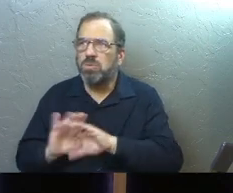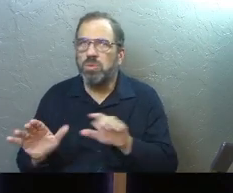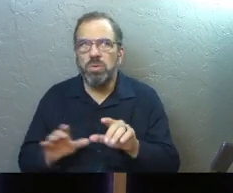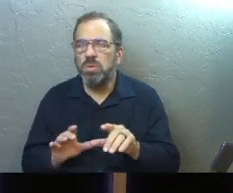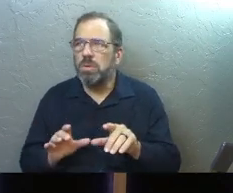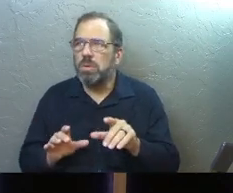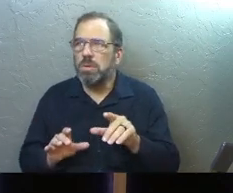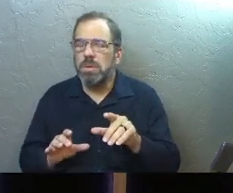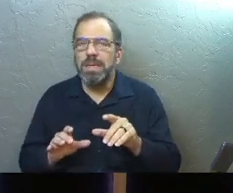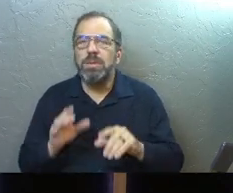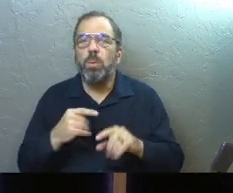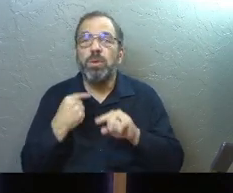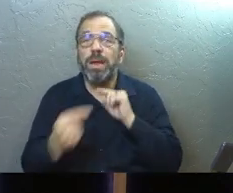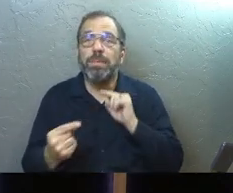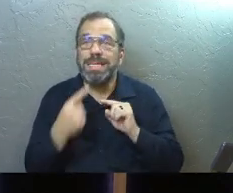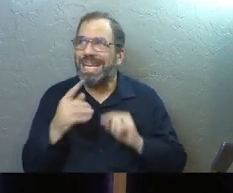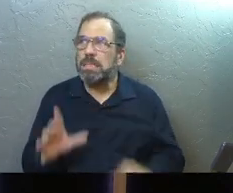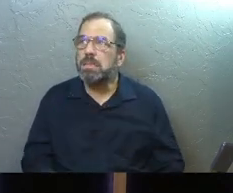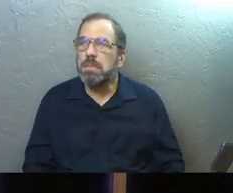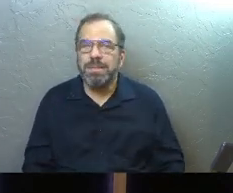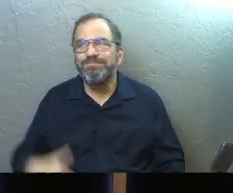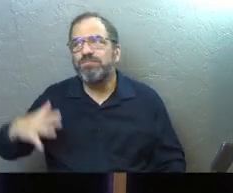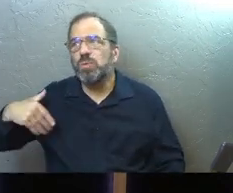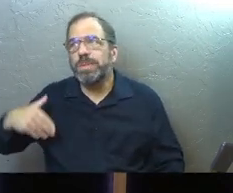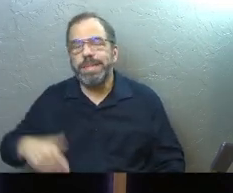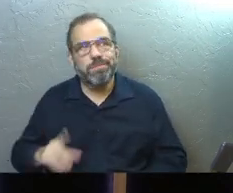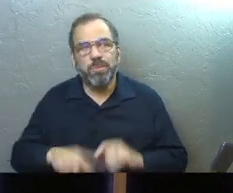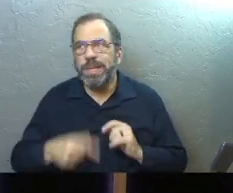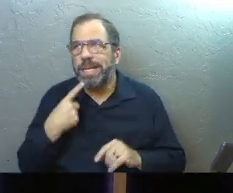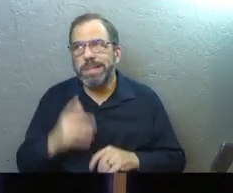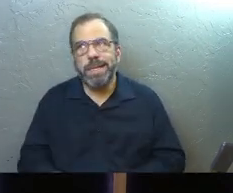What he is saying to you is that it's too late.